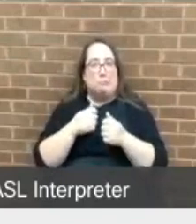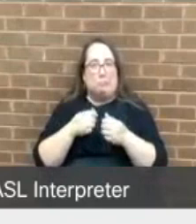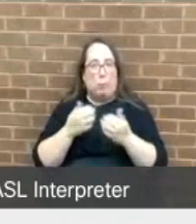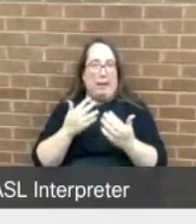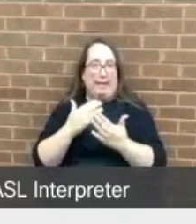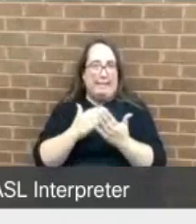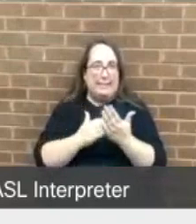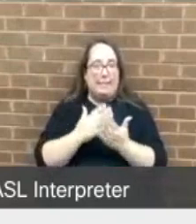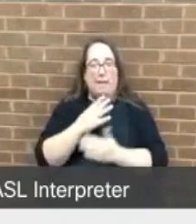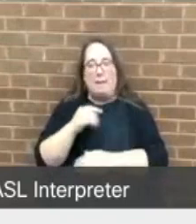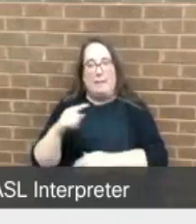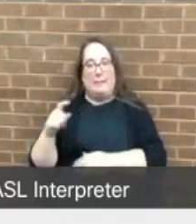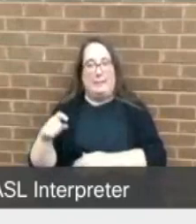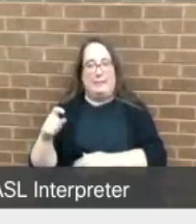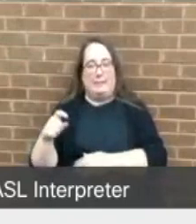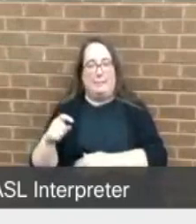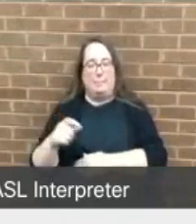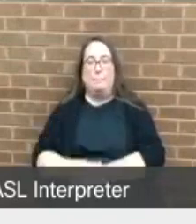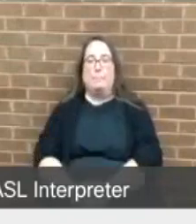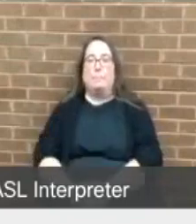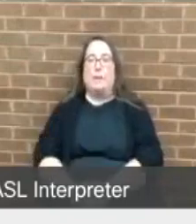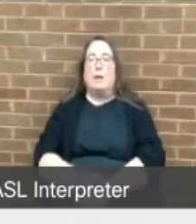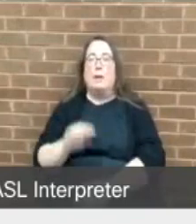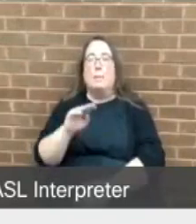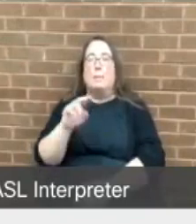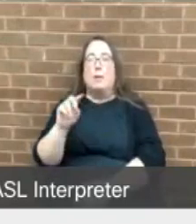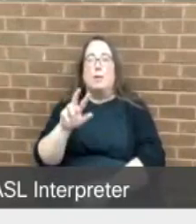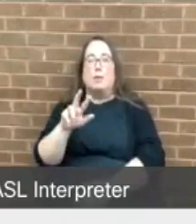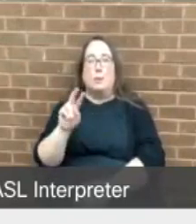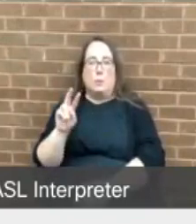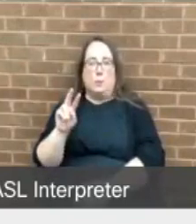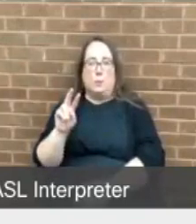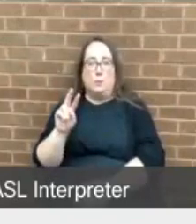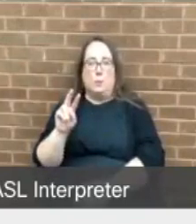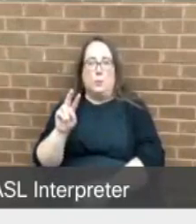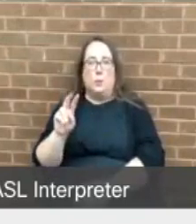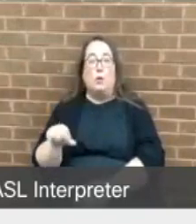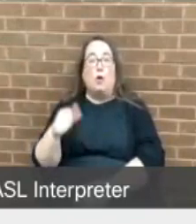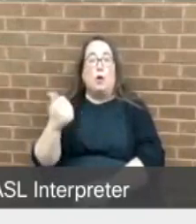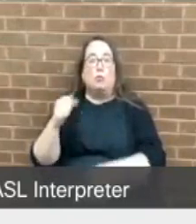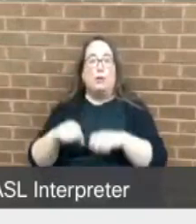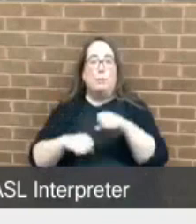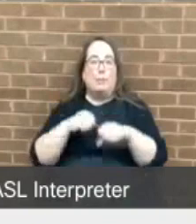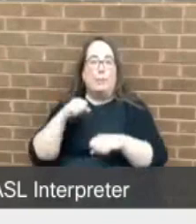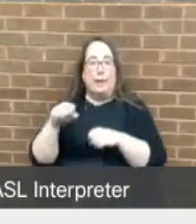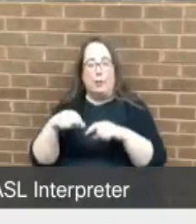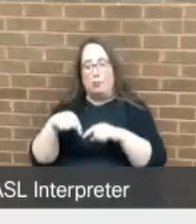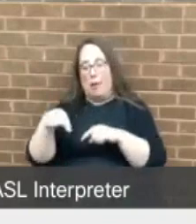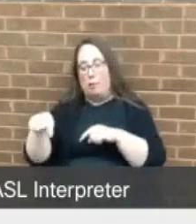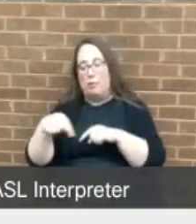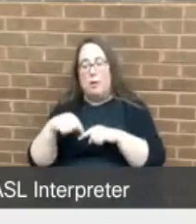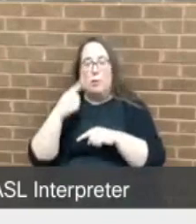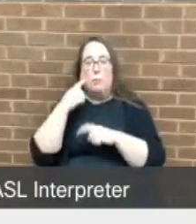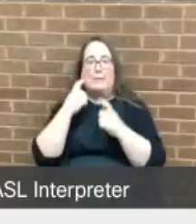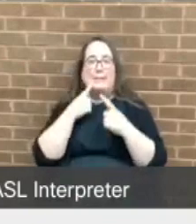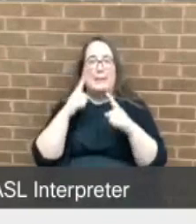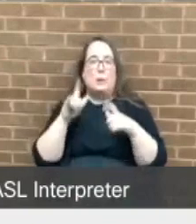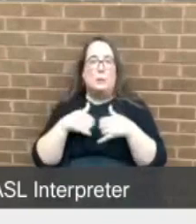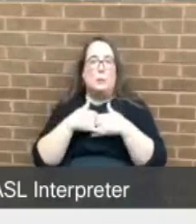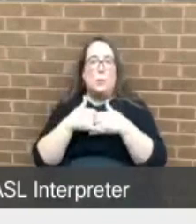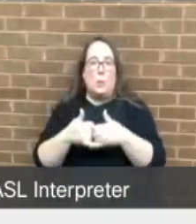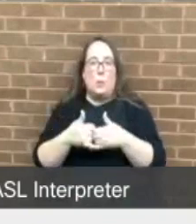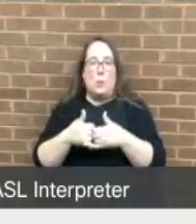needs, and the Maryland 32 alternate bike route, and the recently announced award